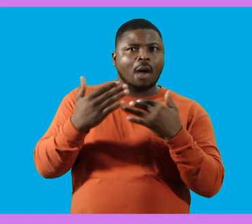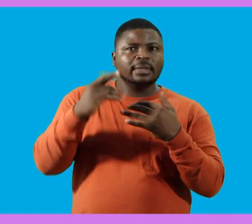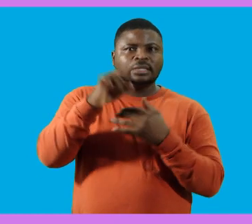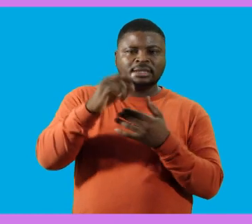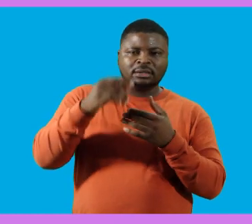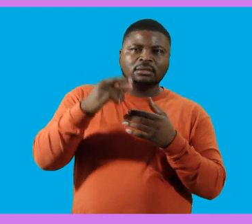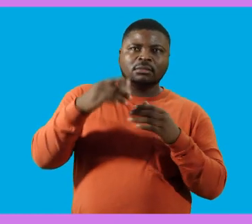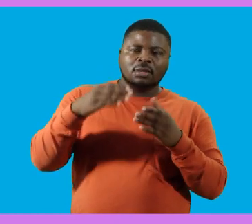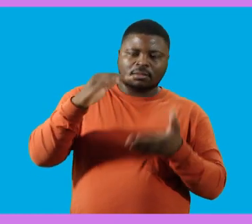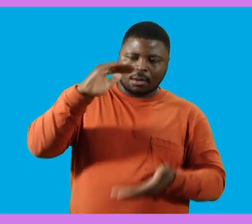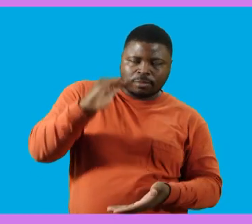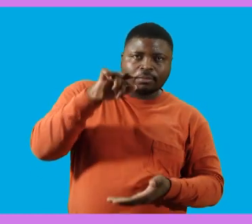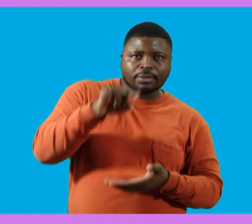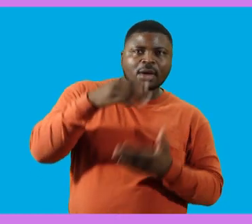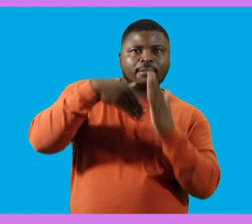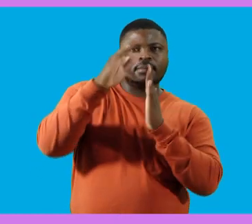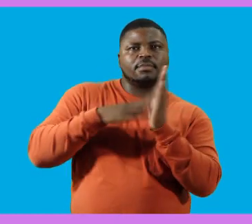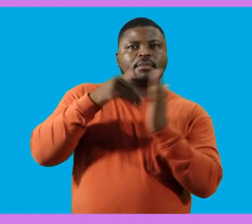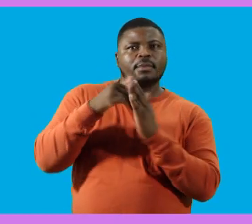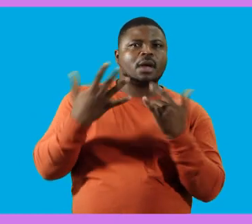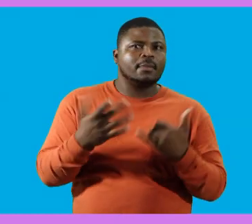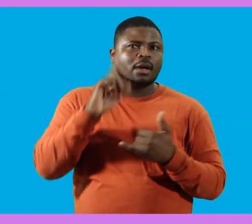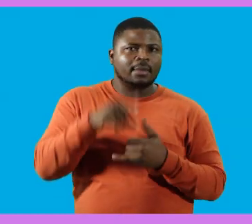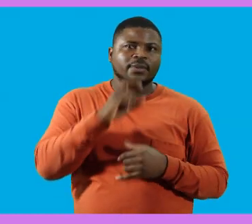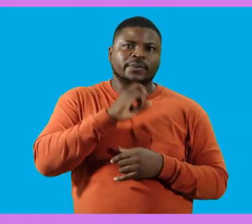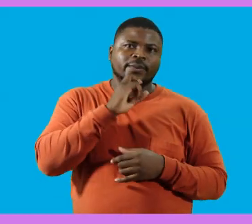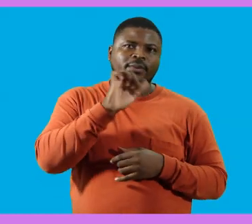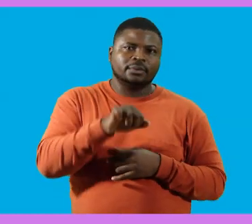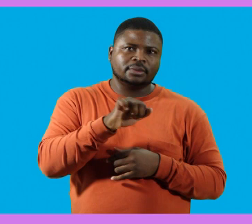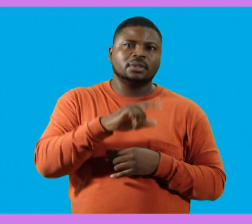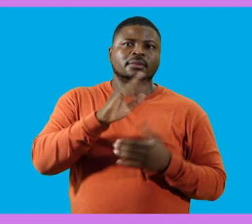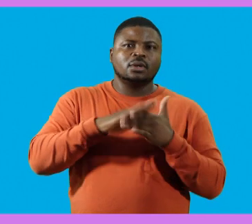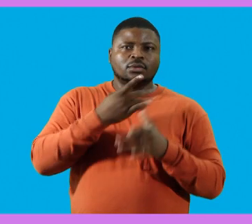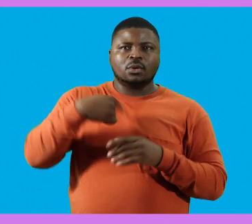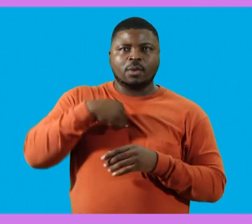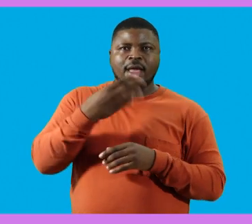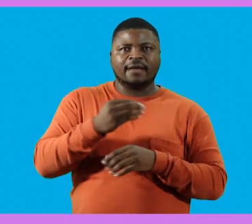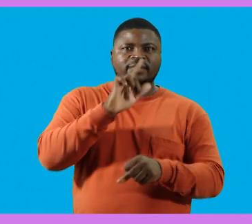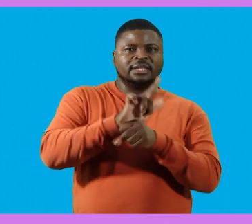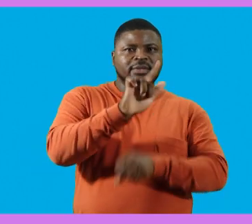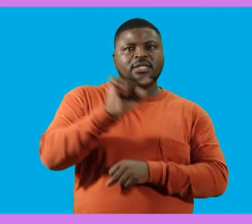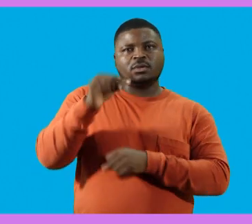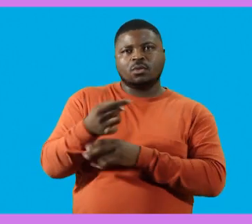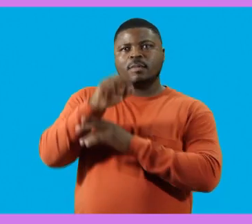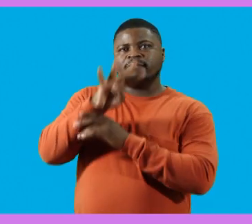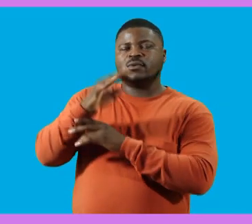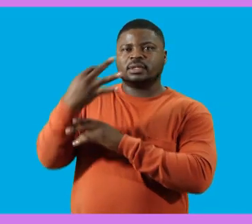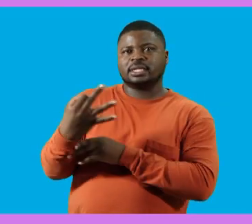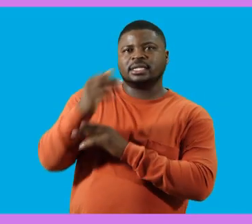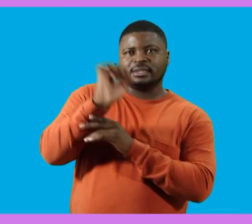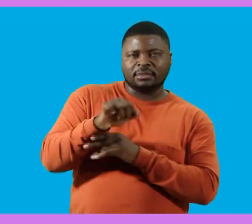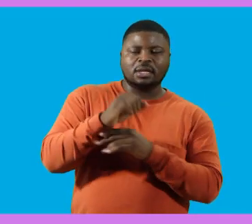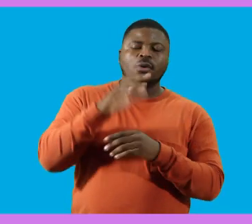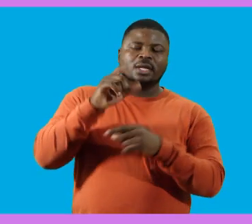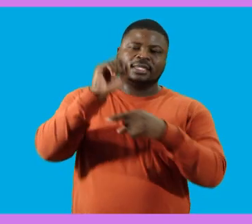use. So we're going to take the 17,43 and we're going to divide it by